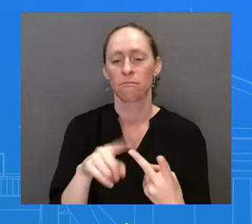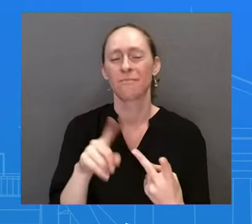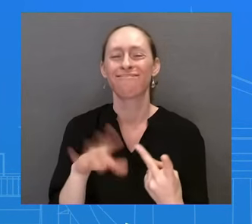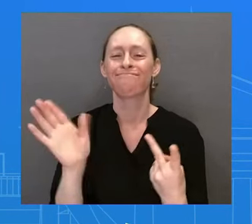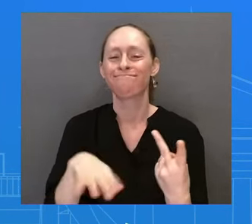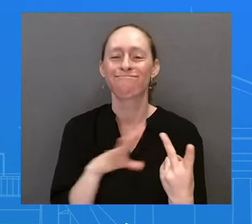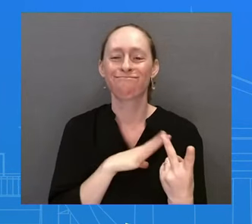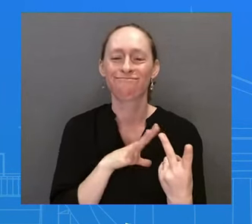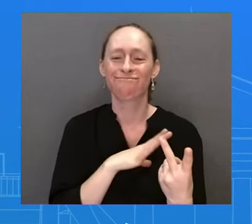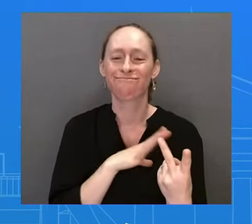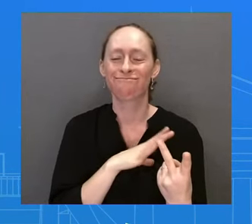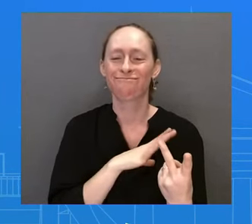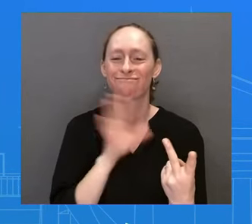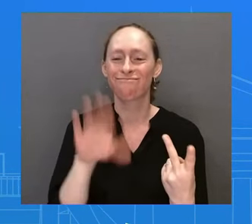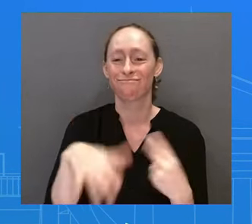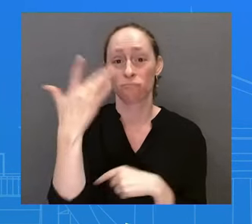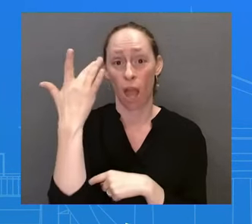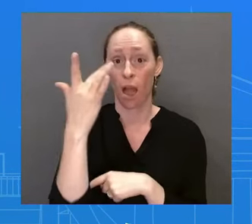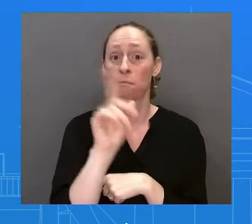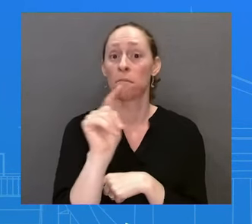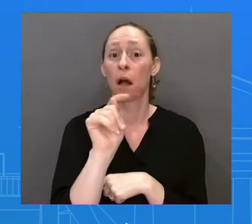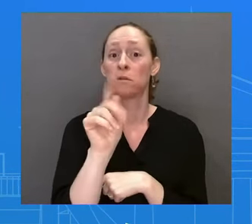about stuff?